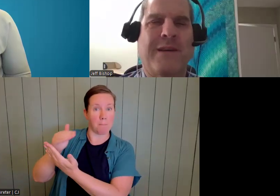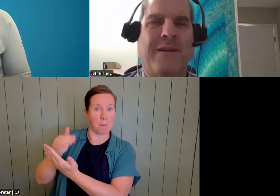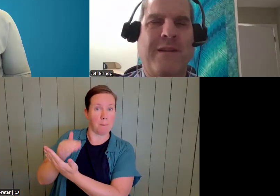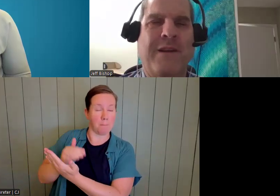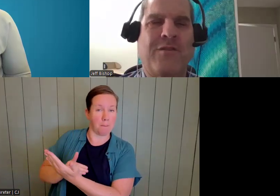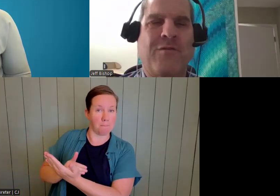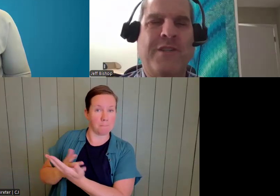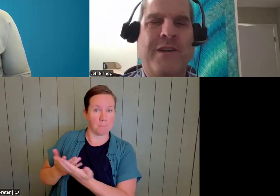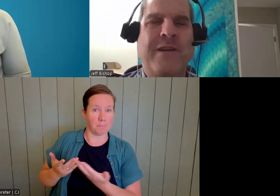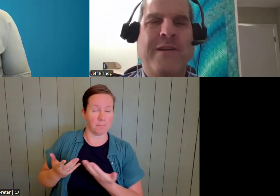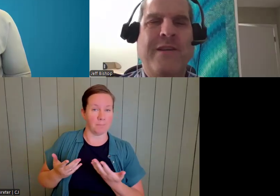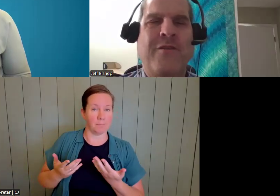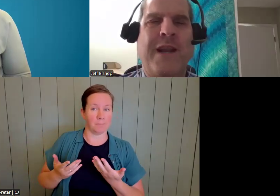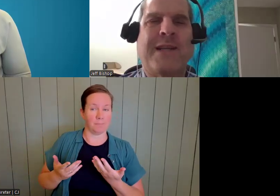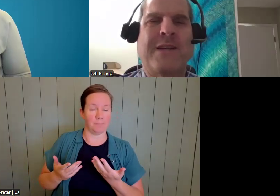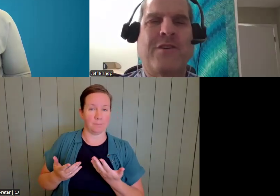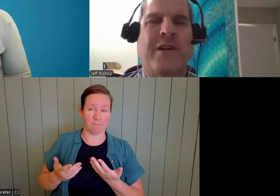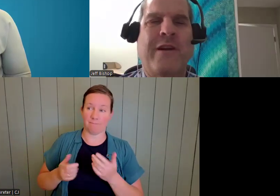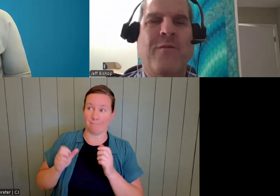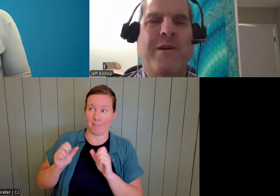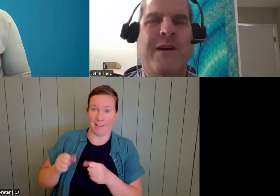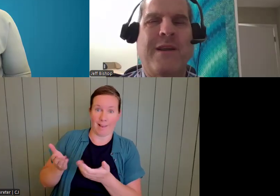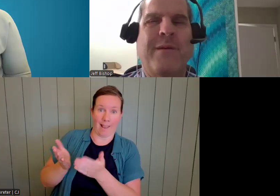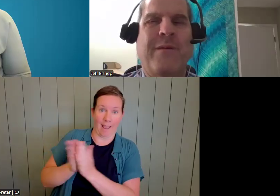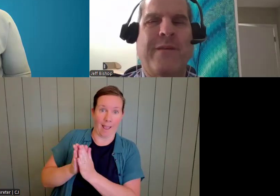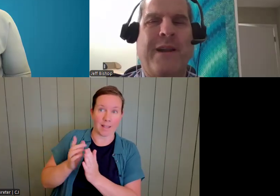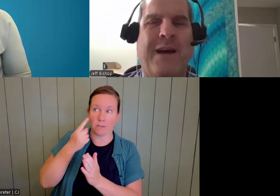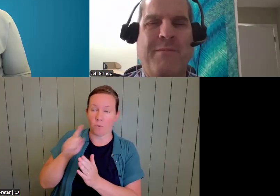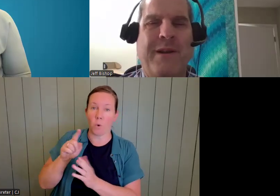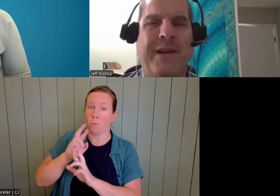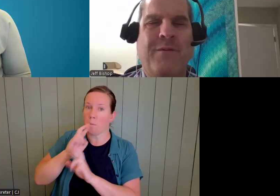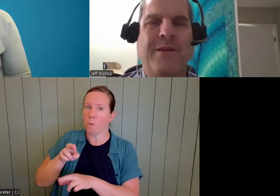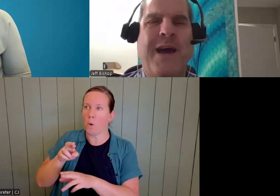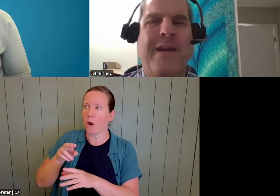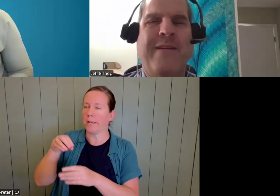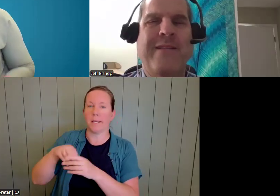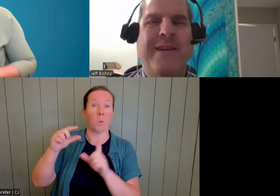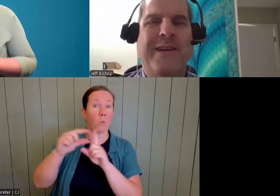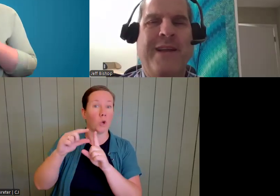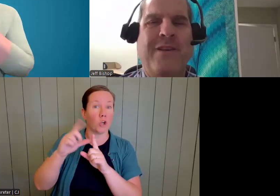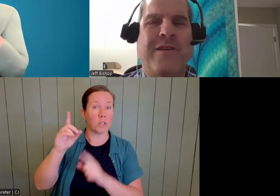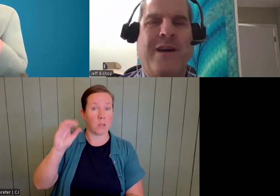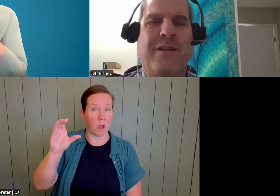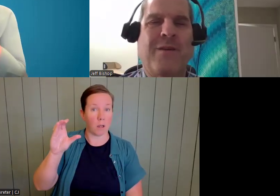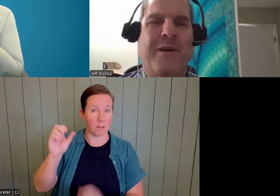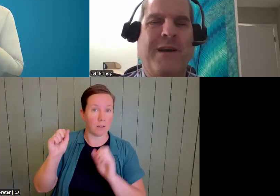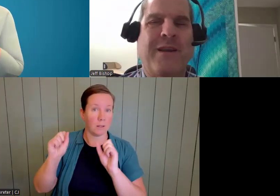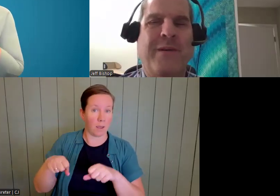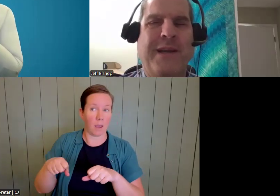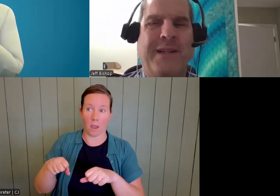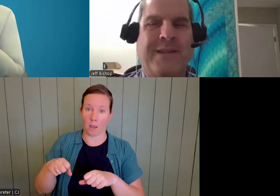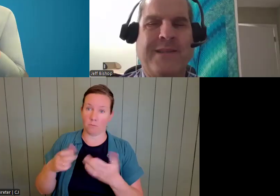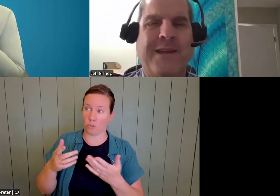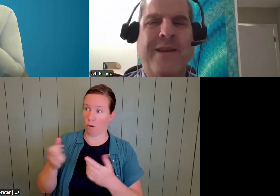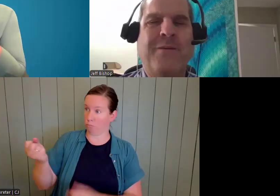of the initial question. You can ask it to generate a Word document with a final output, and it will do that, and then you can download the Word